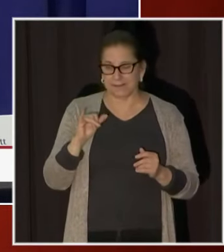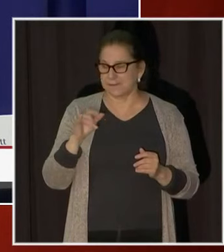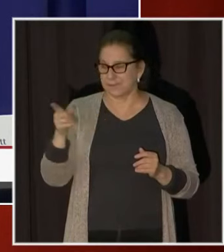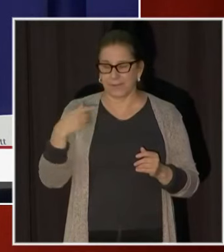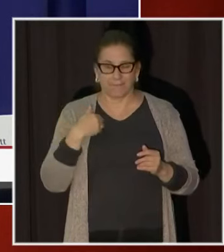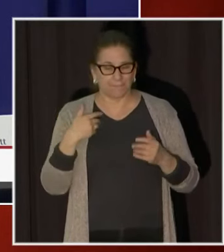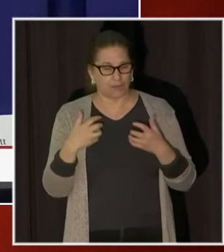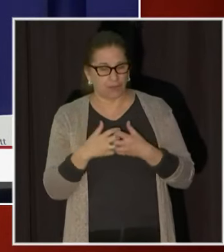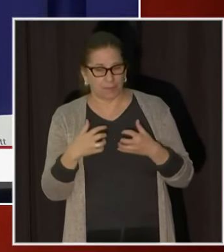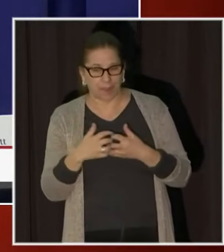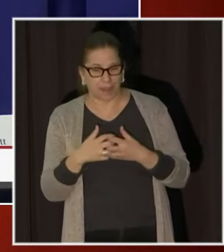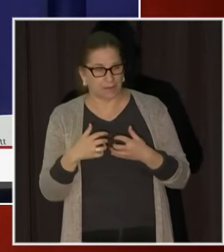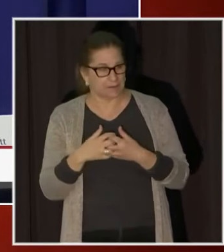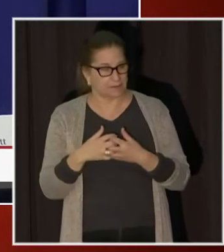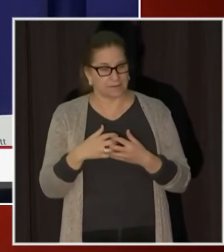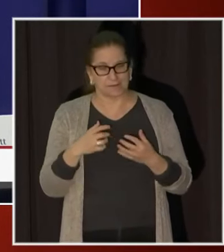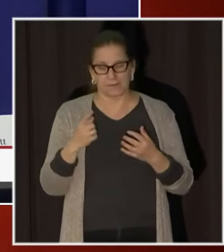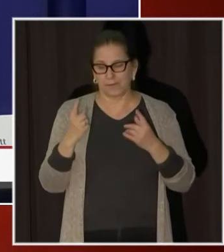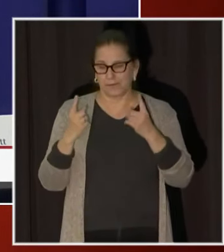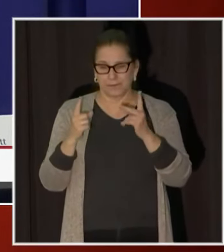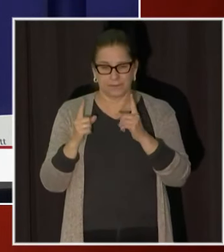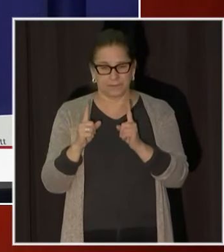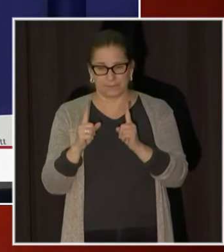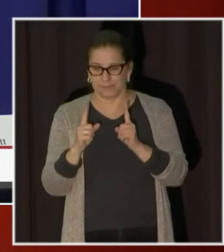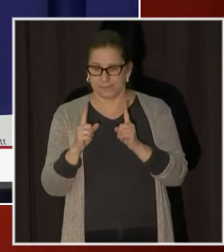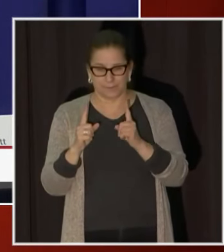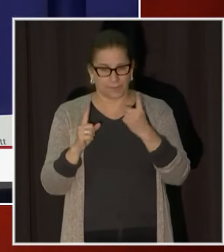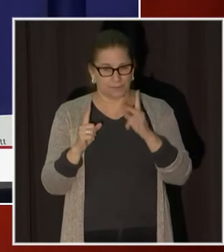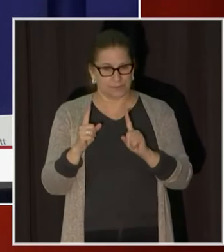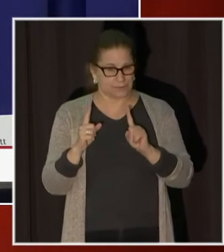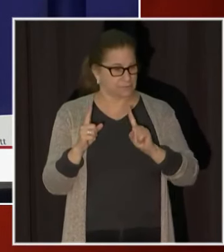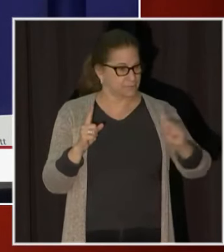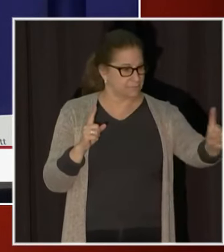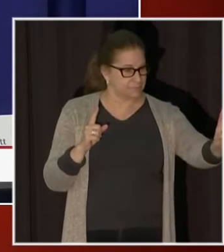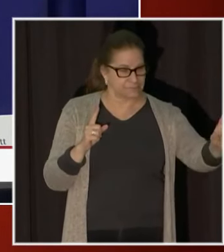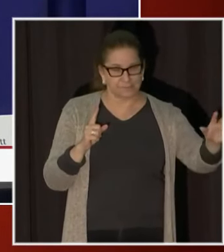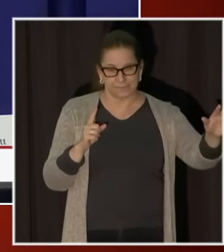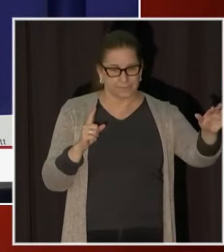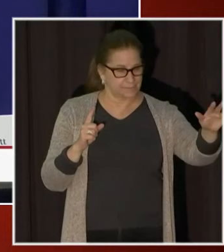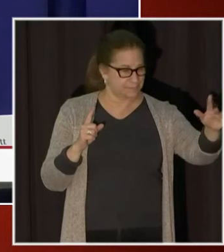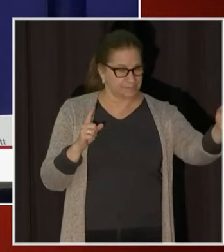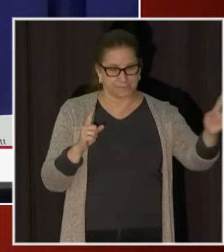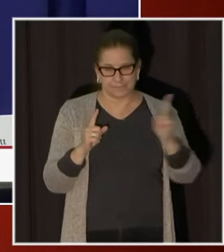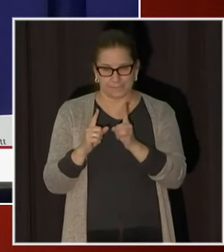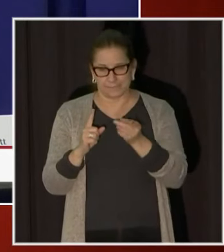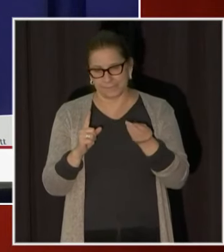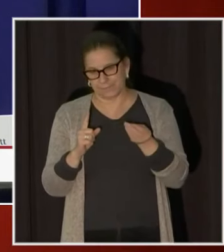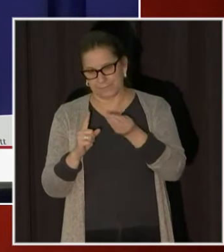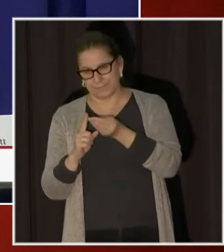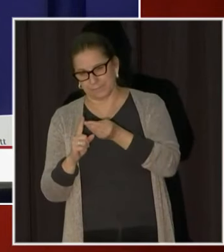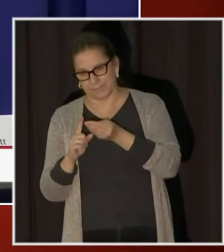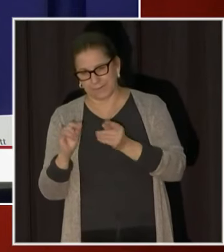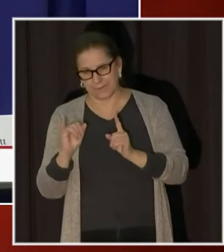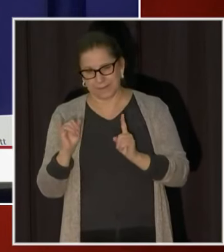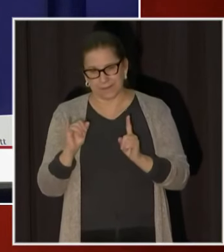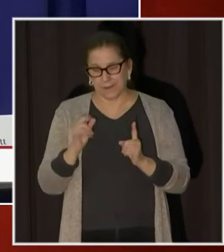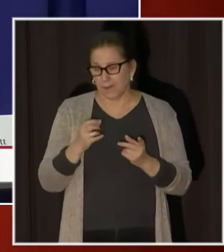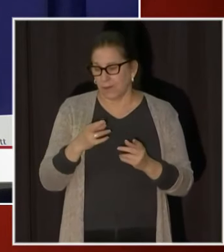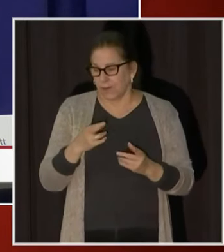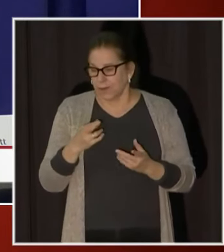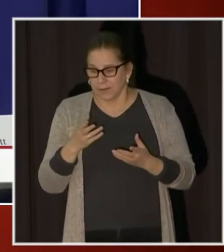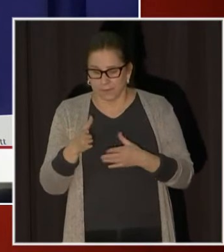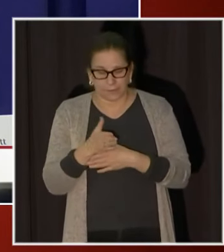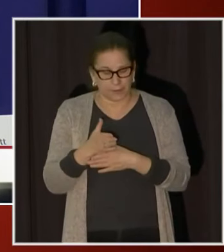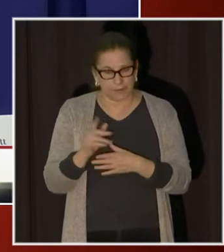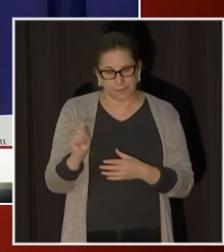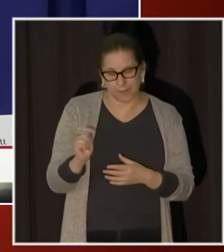several people in your household and we instruct you to isolate and not share utensils and not share a bathroom,